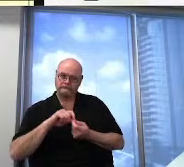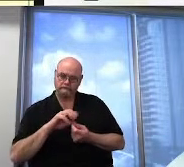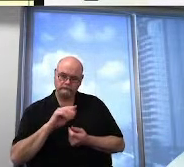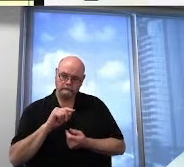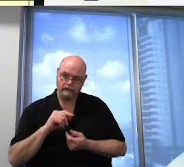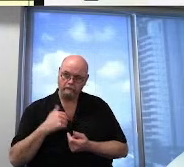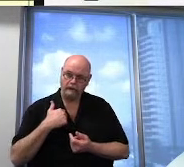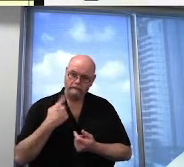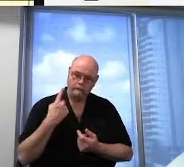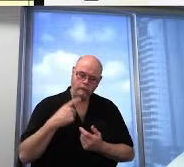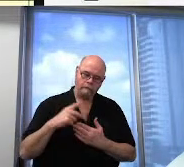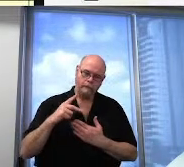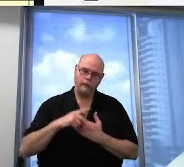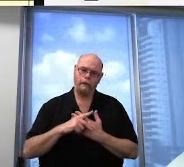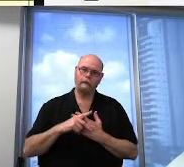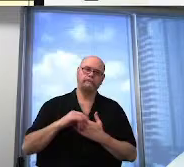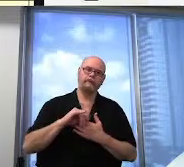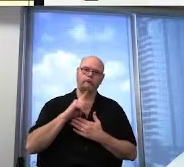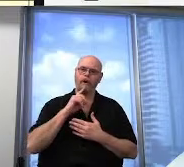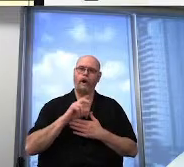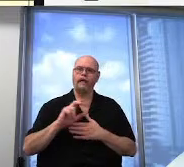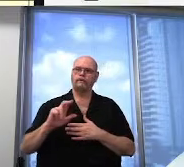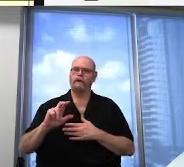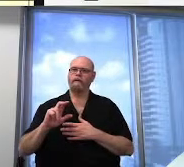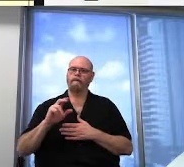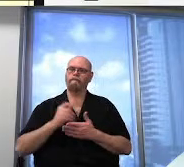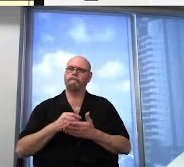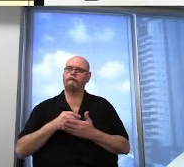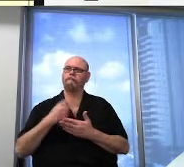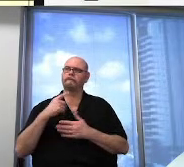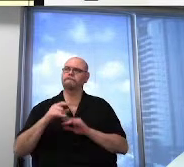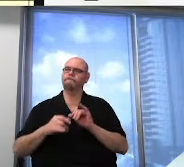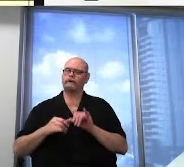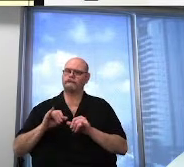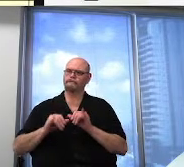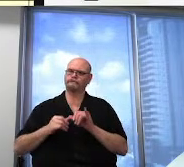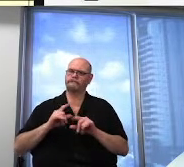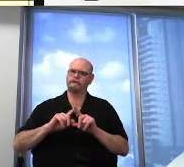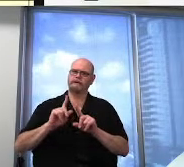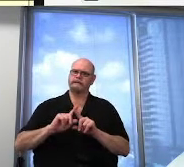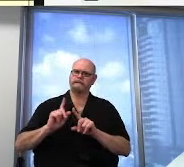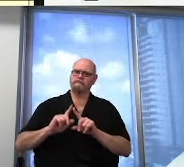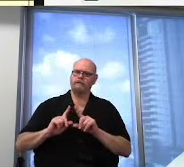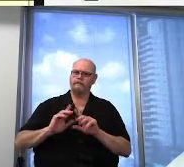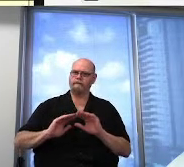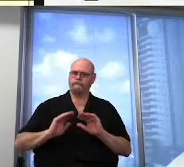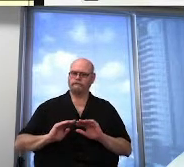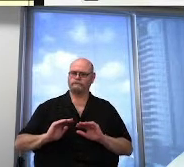have a particular program in which we are allocating funds for the engineering of various projects.